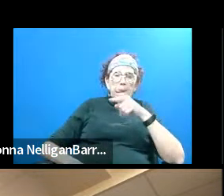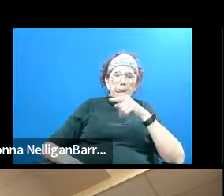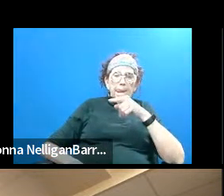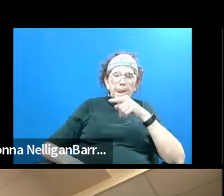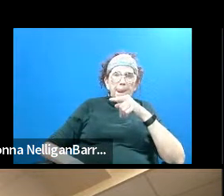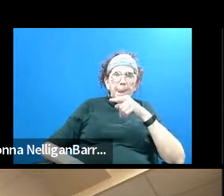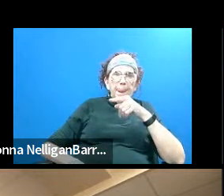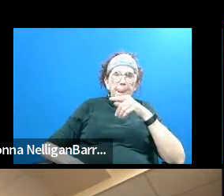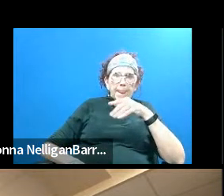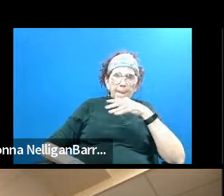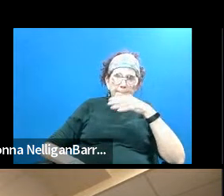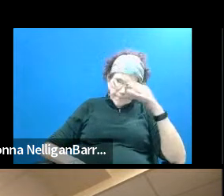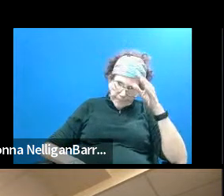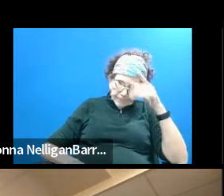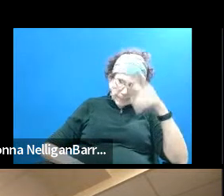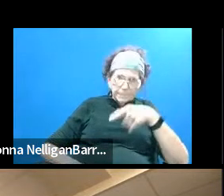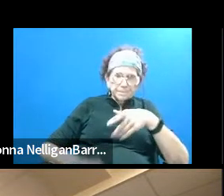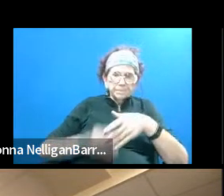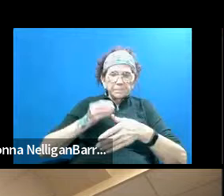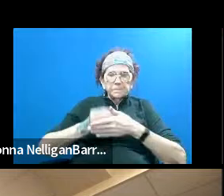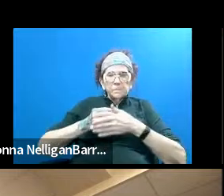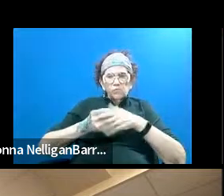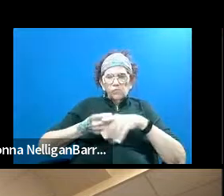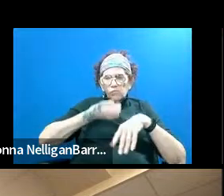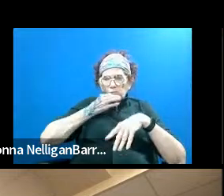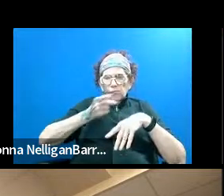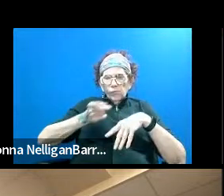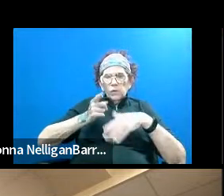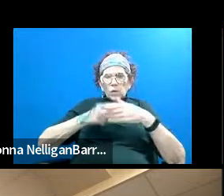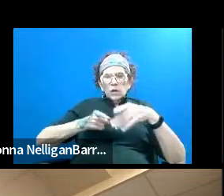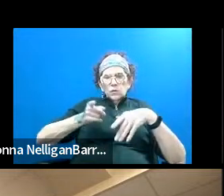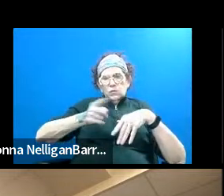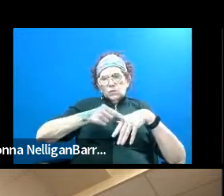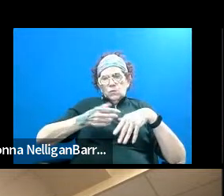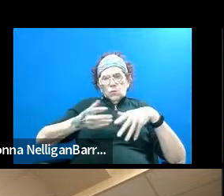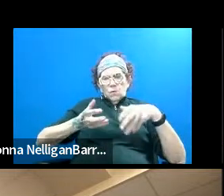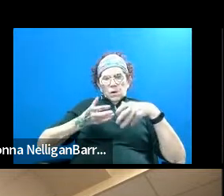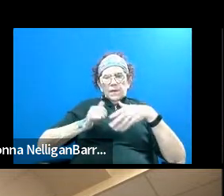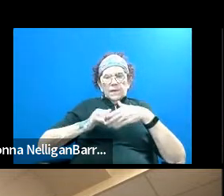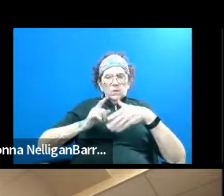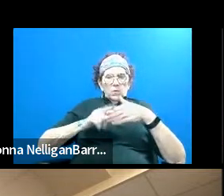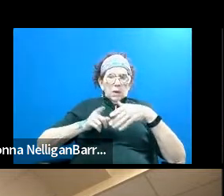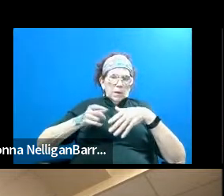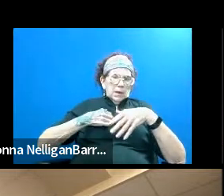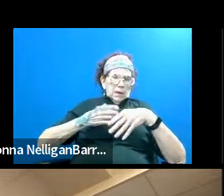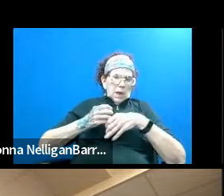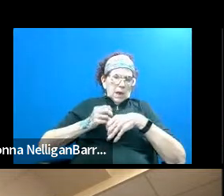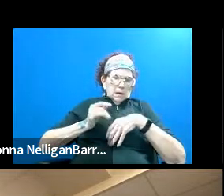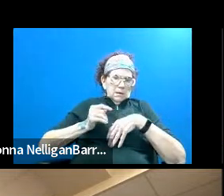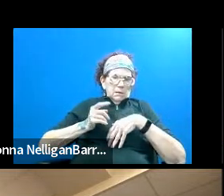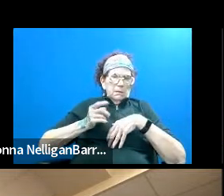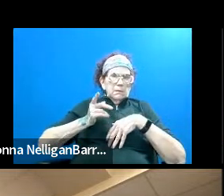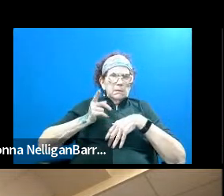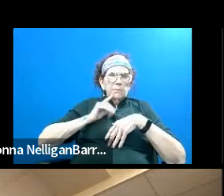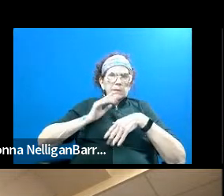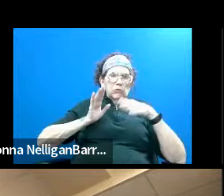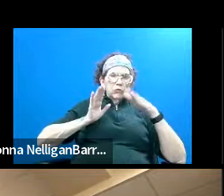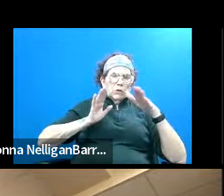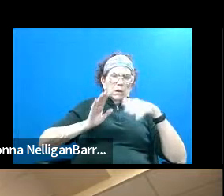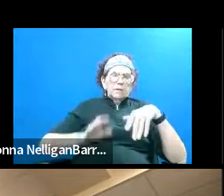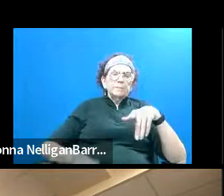of these three are that's what you're going to want. So he's been fantastic. He's been great. And so